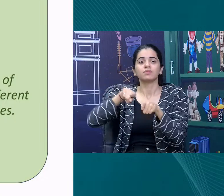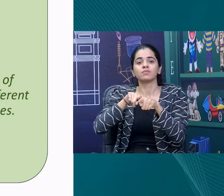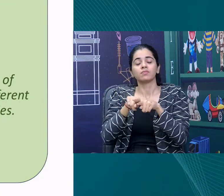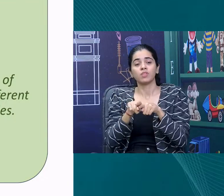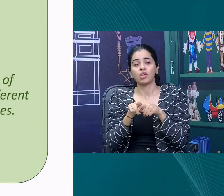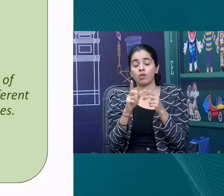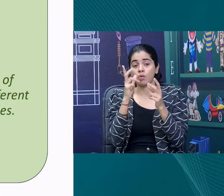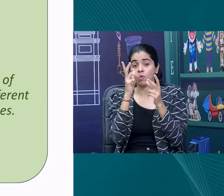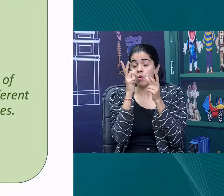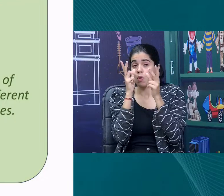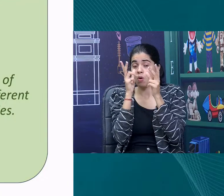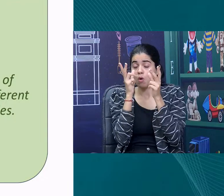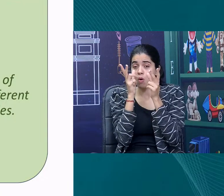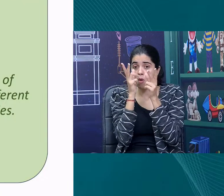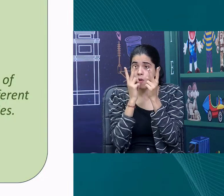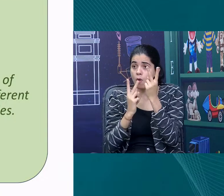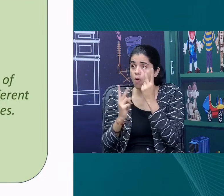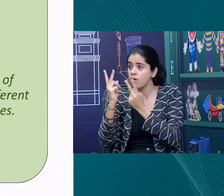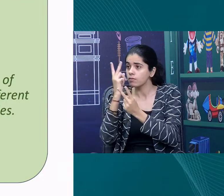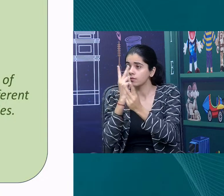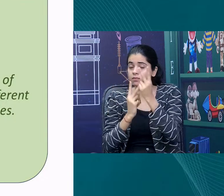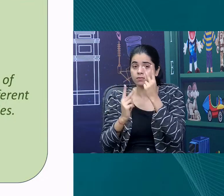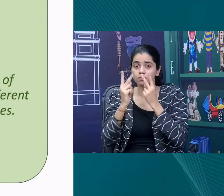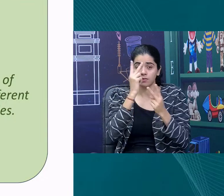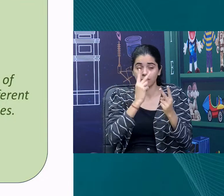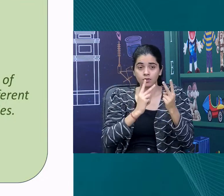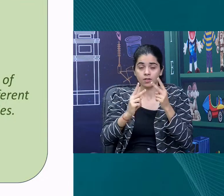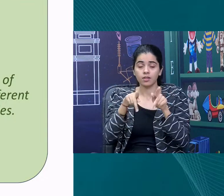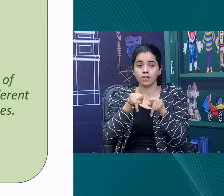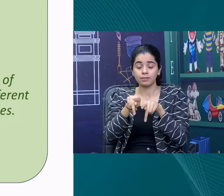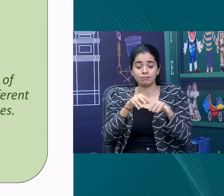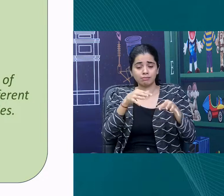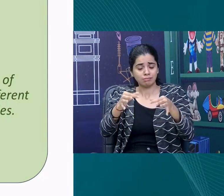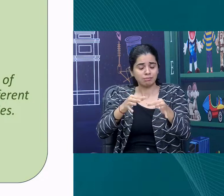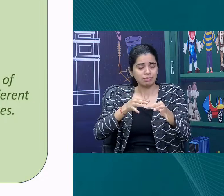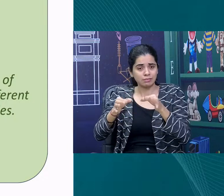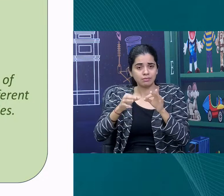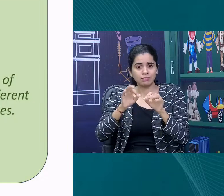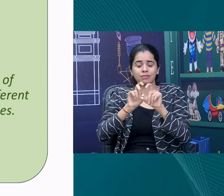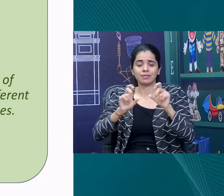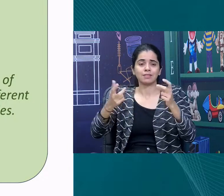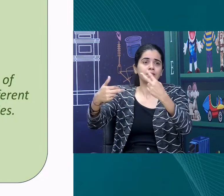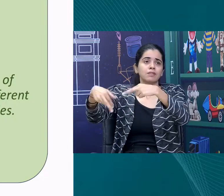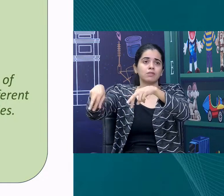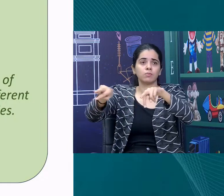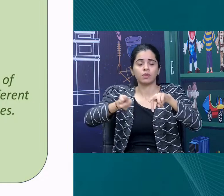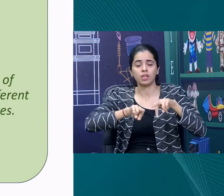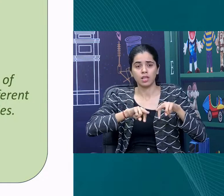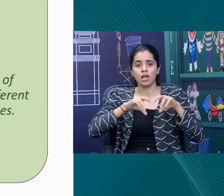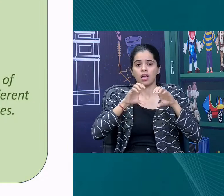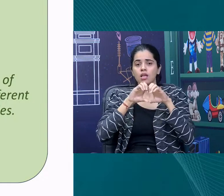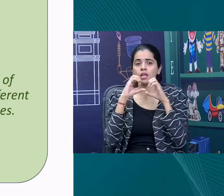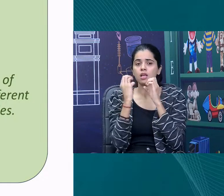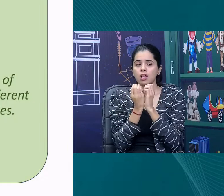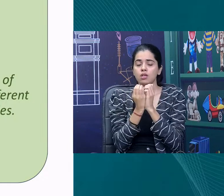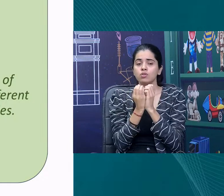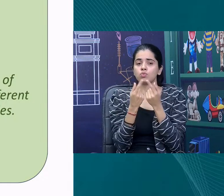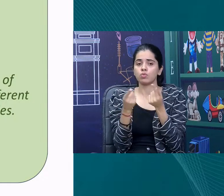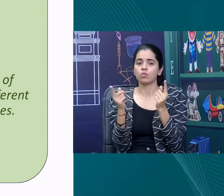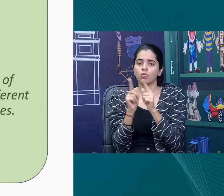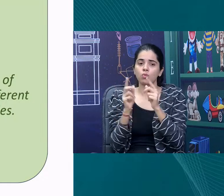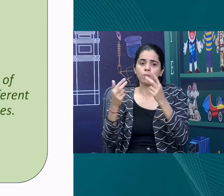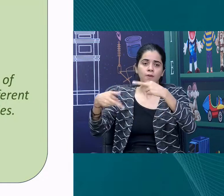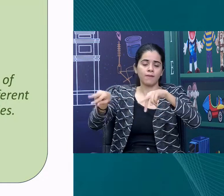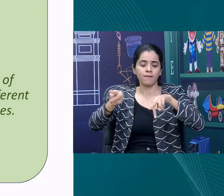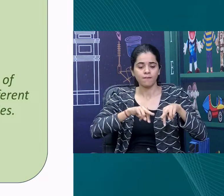them observe the parameters which help them to classify, and then come back to the classroom and discuss and